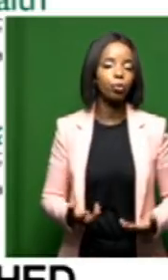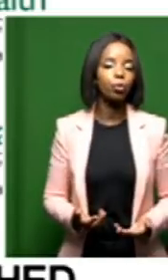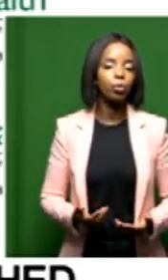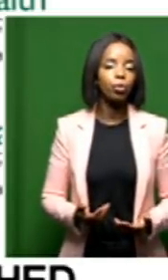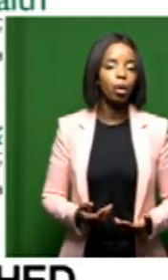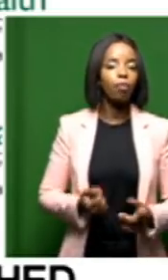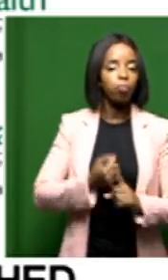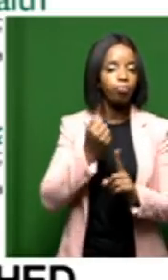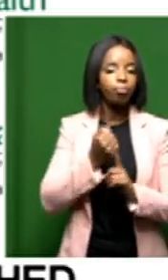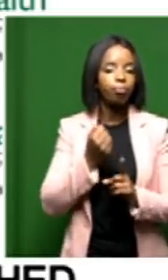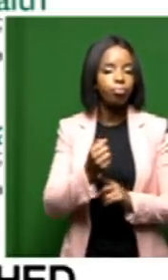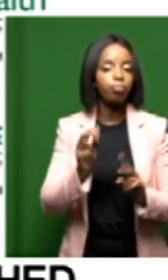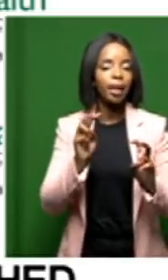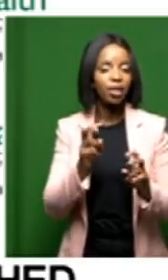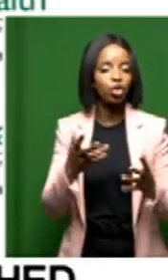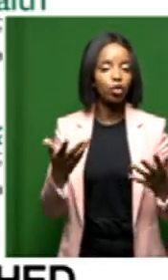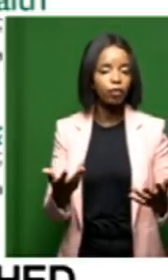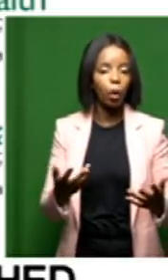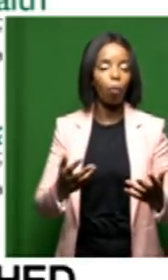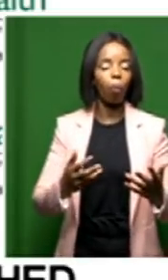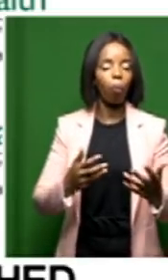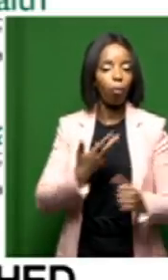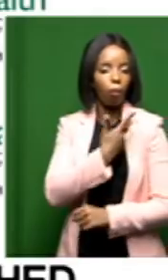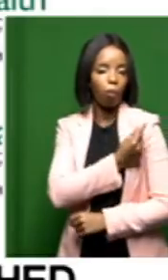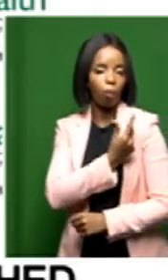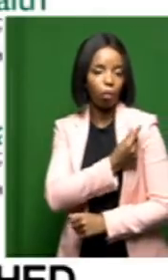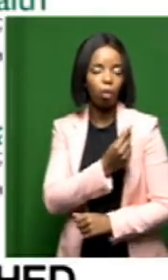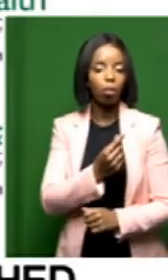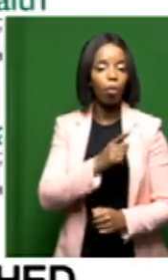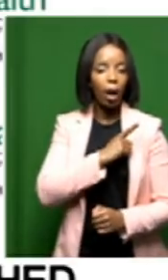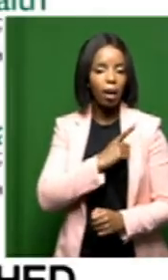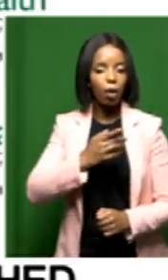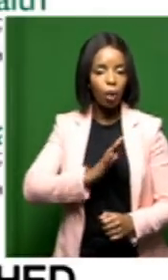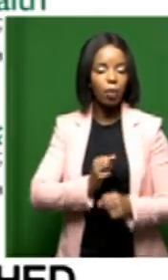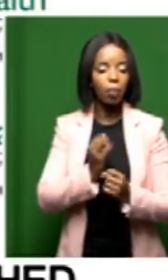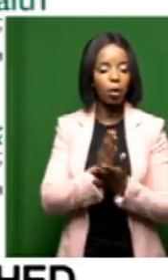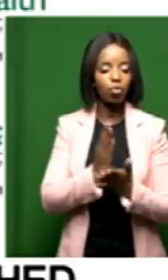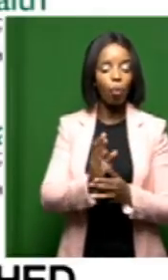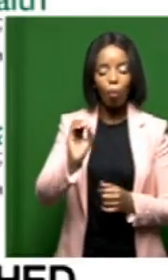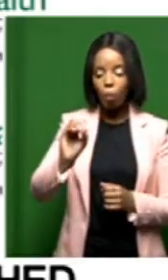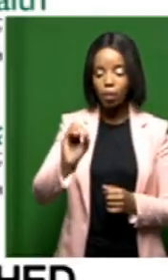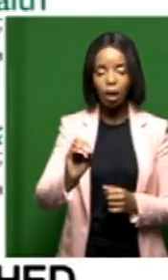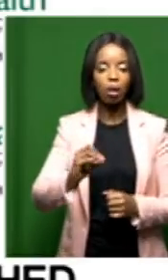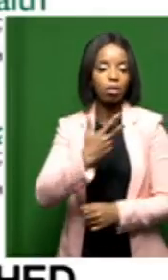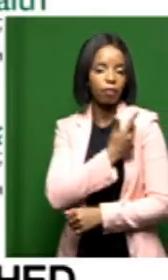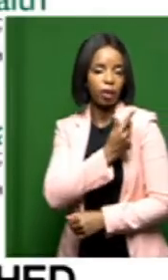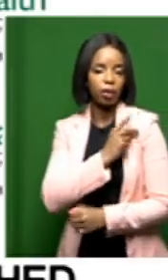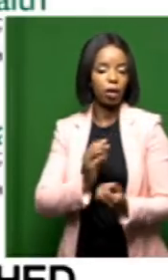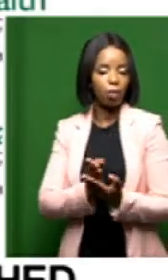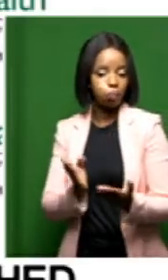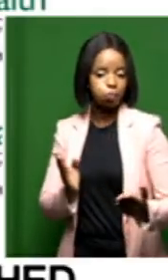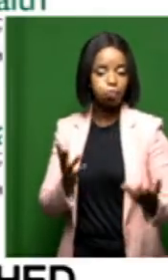team, which is leading the process of making sure vaccines are available in the continent. They've already signed contracts, for